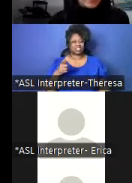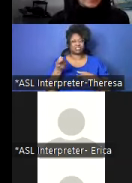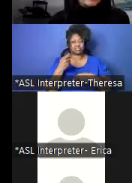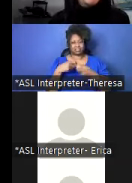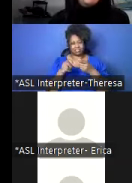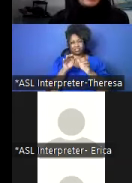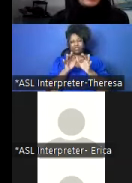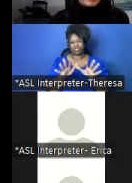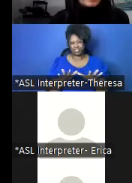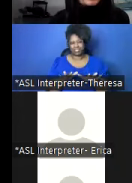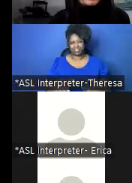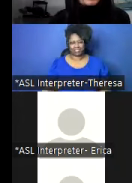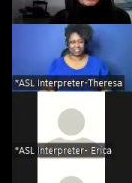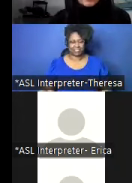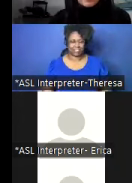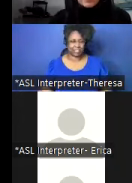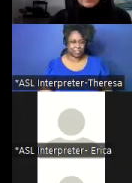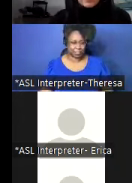really quickly.